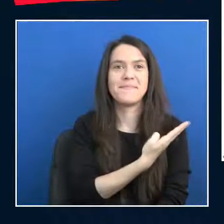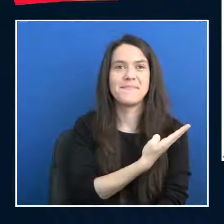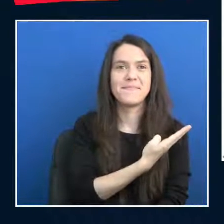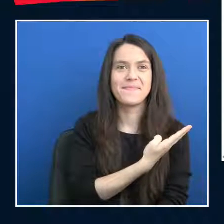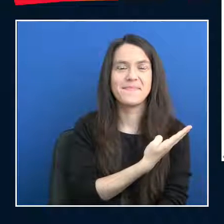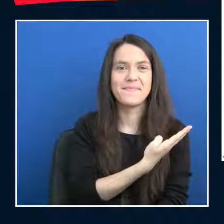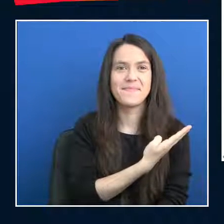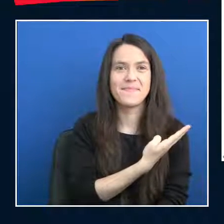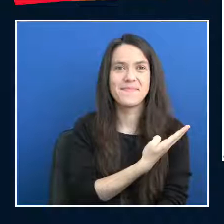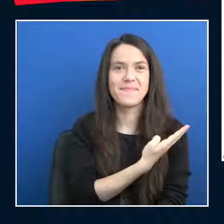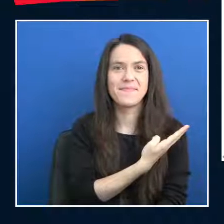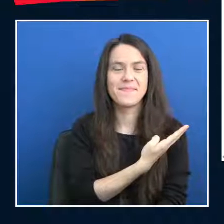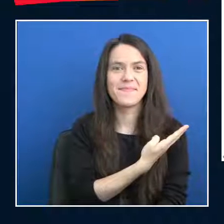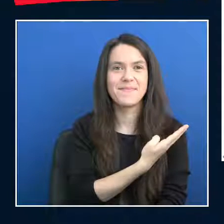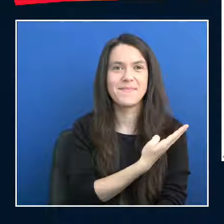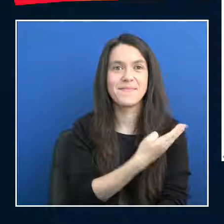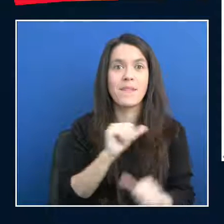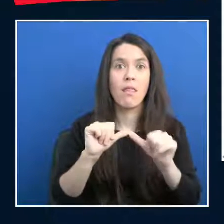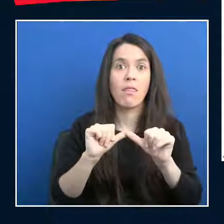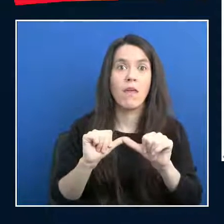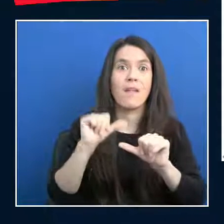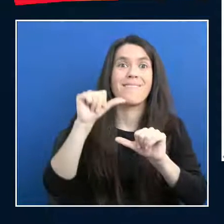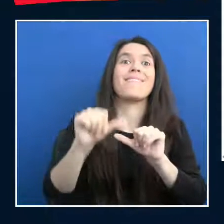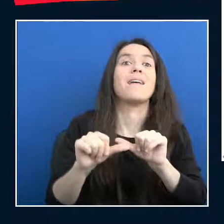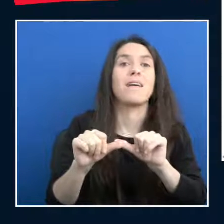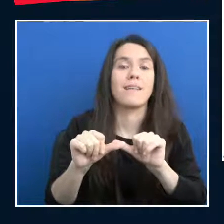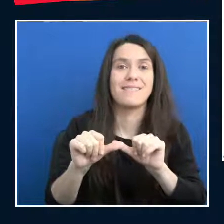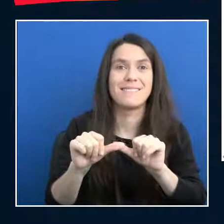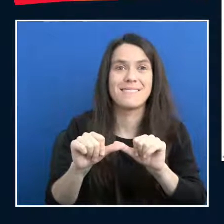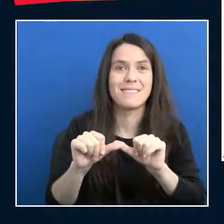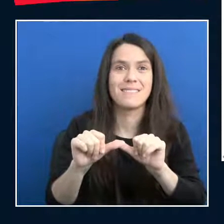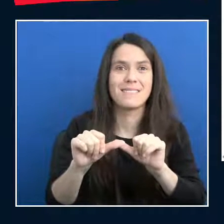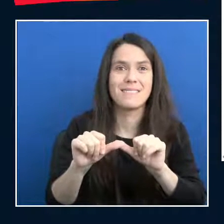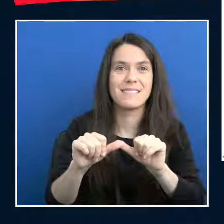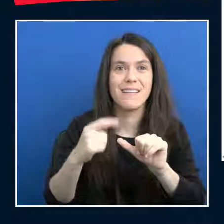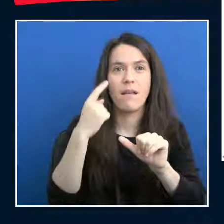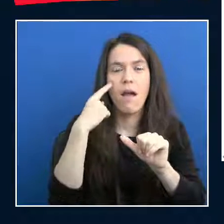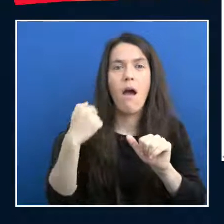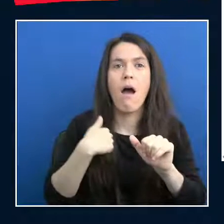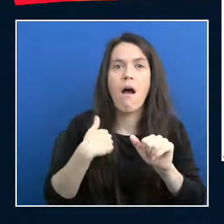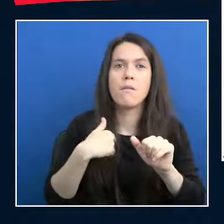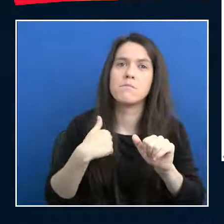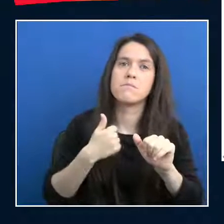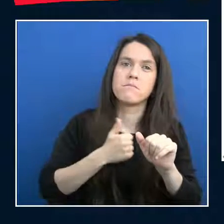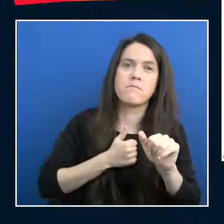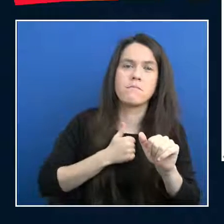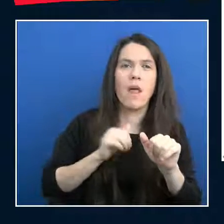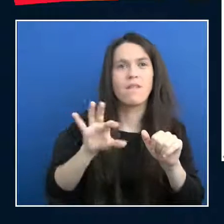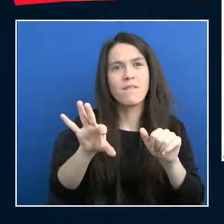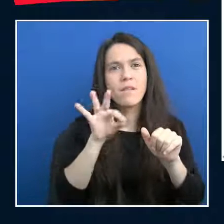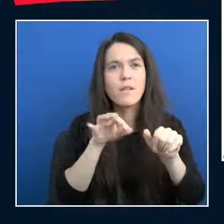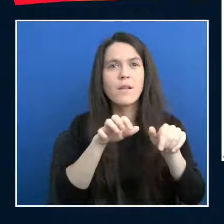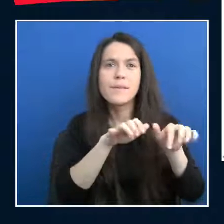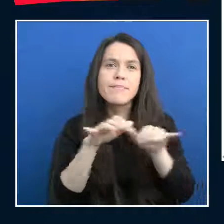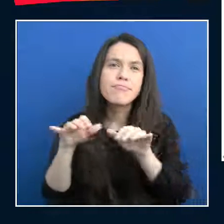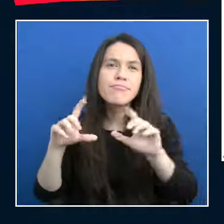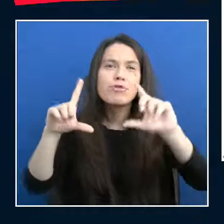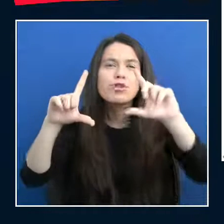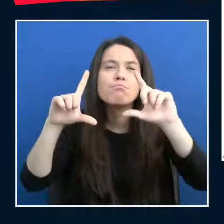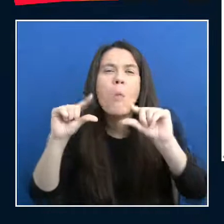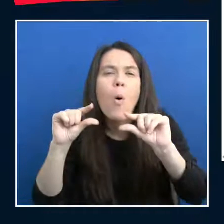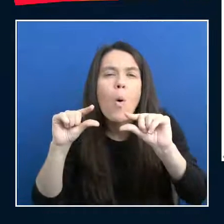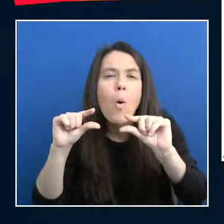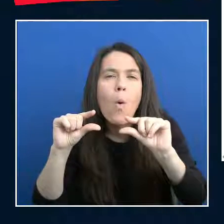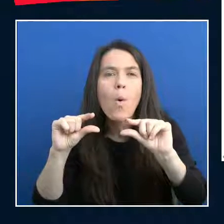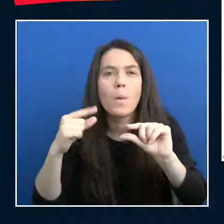the next stage, which is also the final stage, where I can just choose the smallest version possible. So here it's